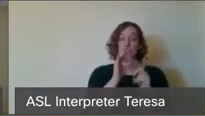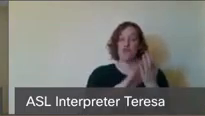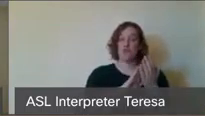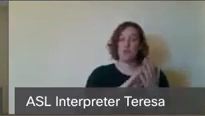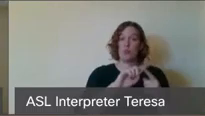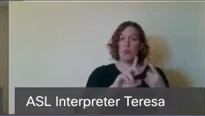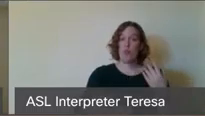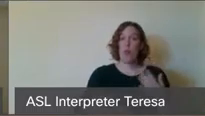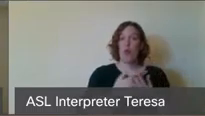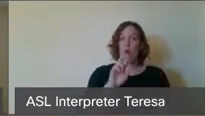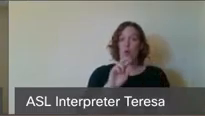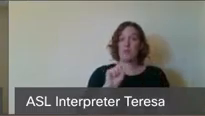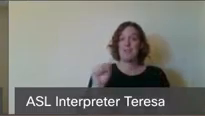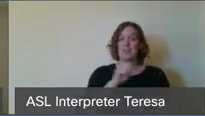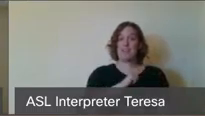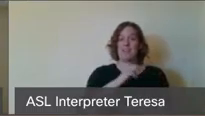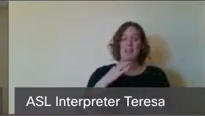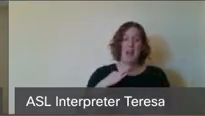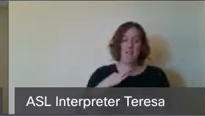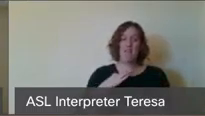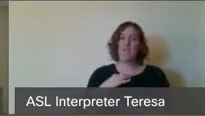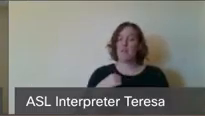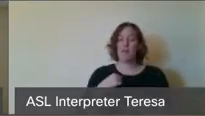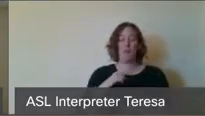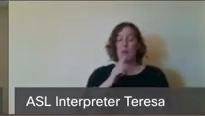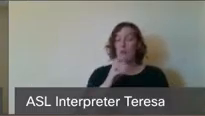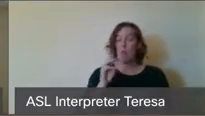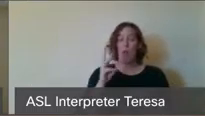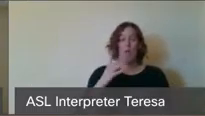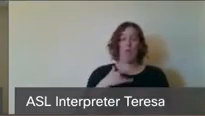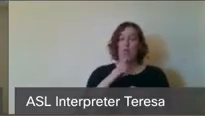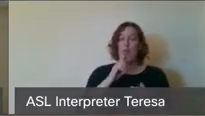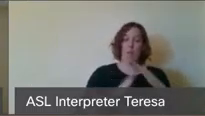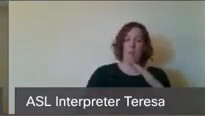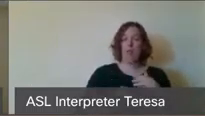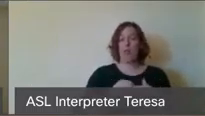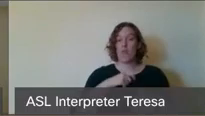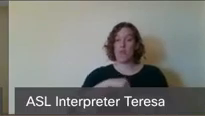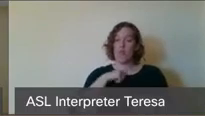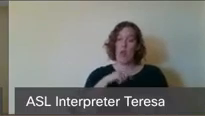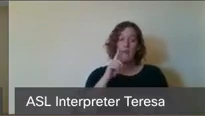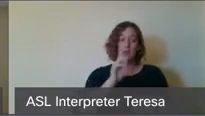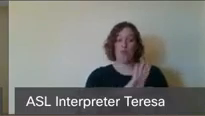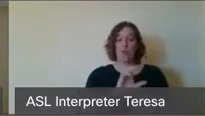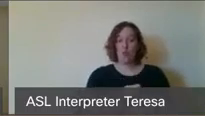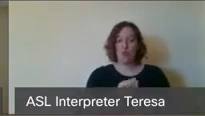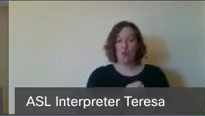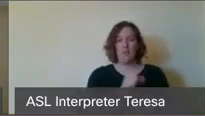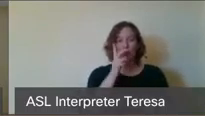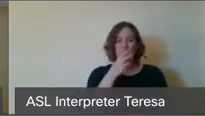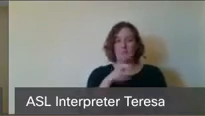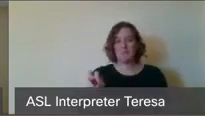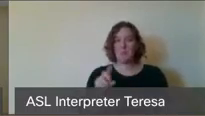of the RSA staff. I'm extremely humbled and proud of the work that you've done transitioning to a virtual